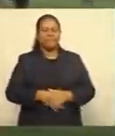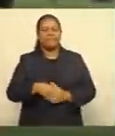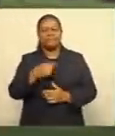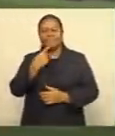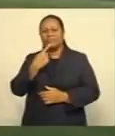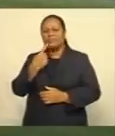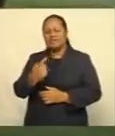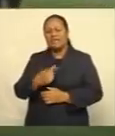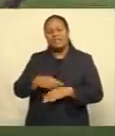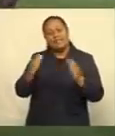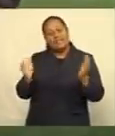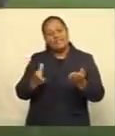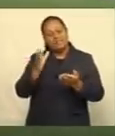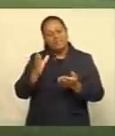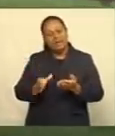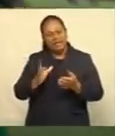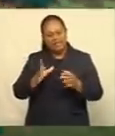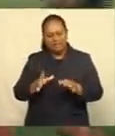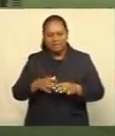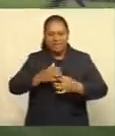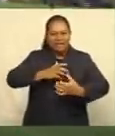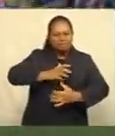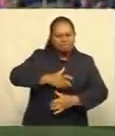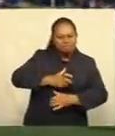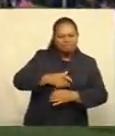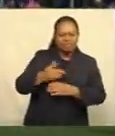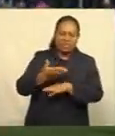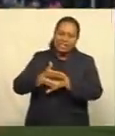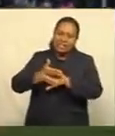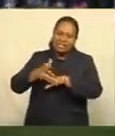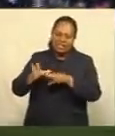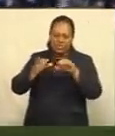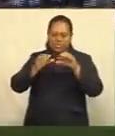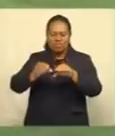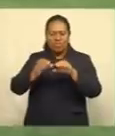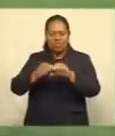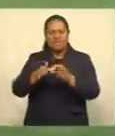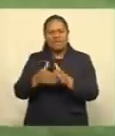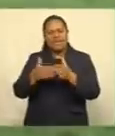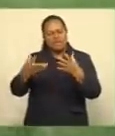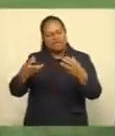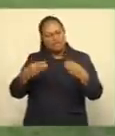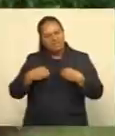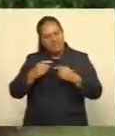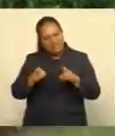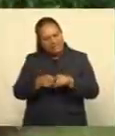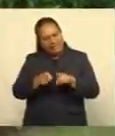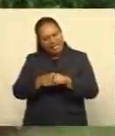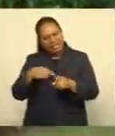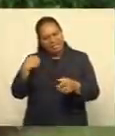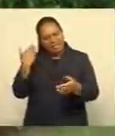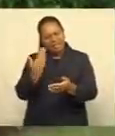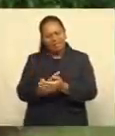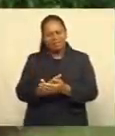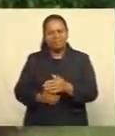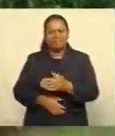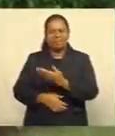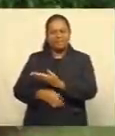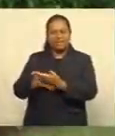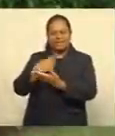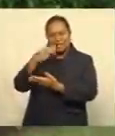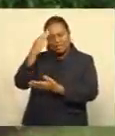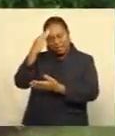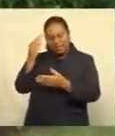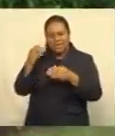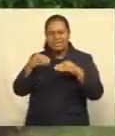says the players are adapting well to the leadership of the new coaches, and it's been business as usual. It's just all in the mindset